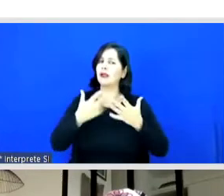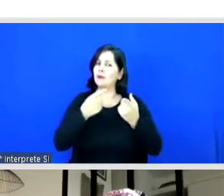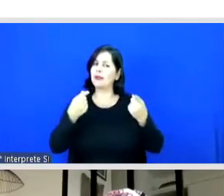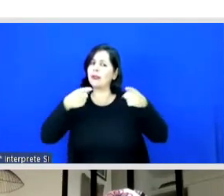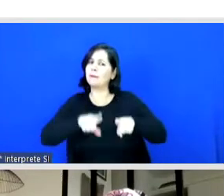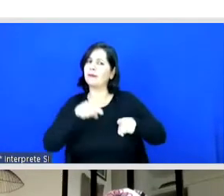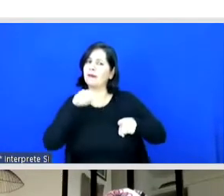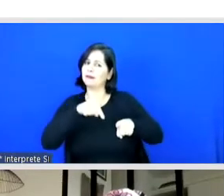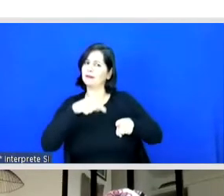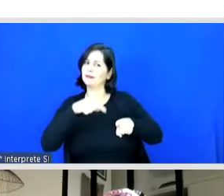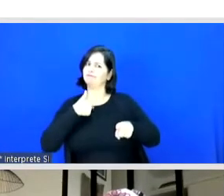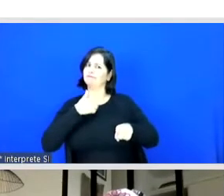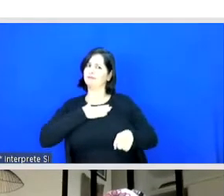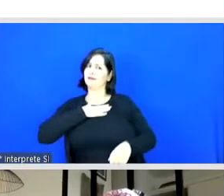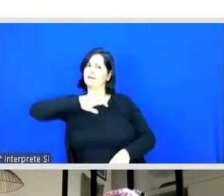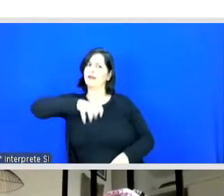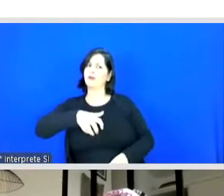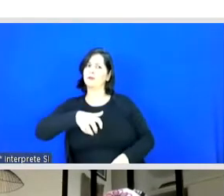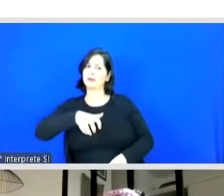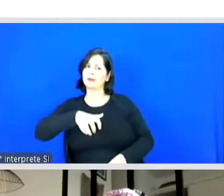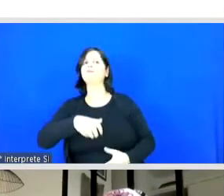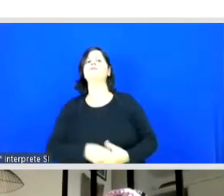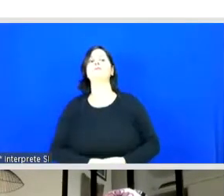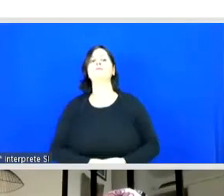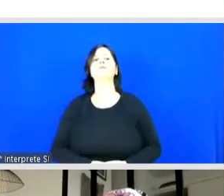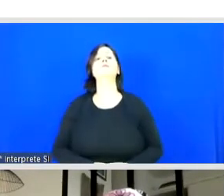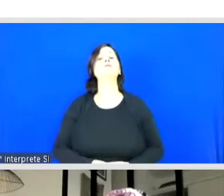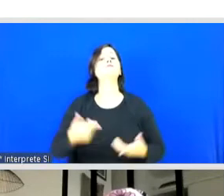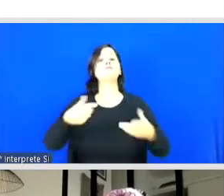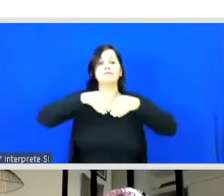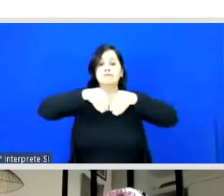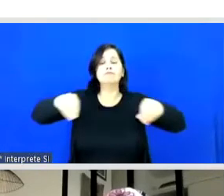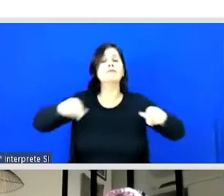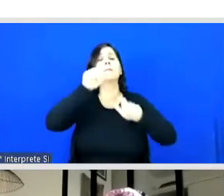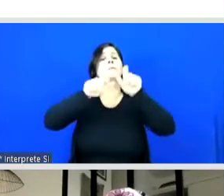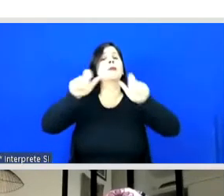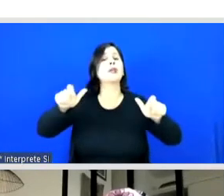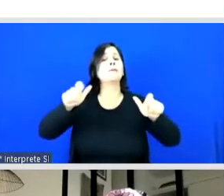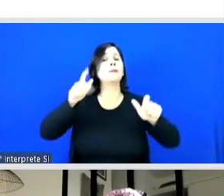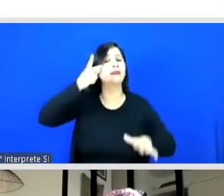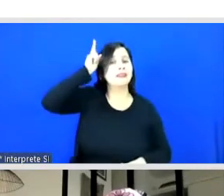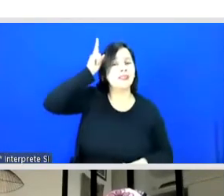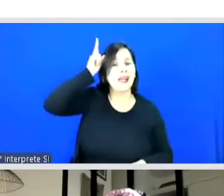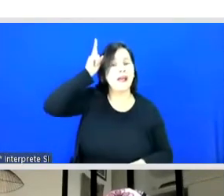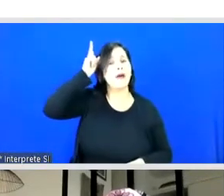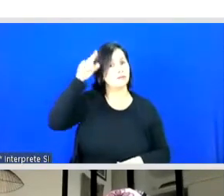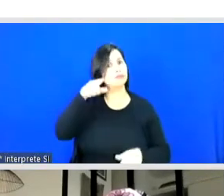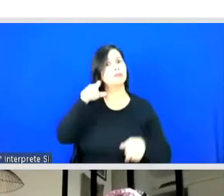land. And this land also brings a lot of impact on them and climate change because they are taken for large scale,